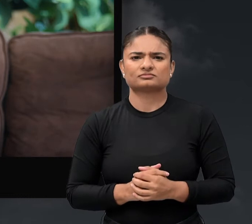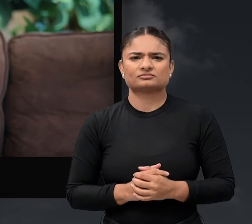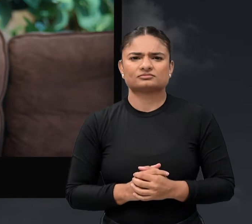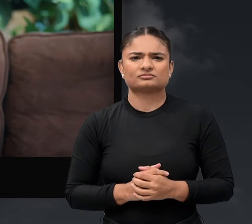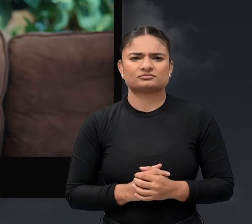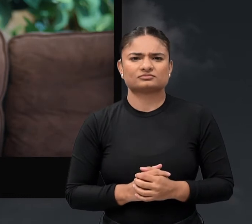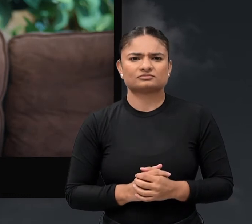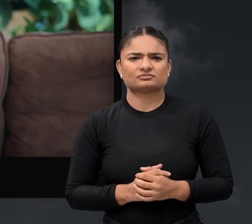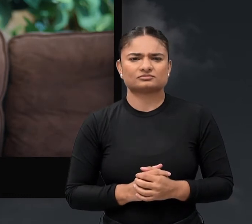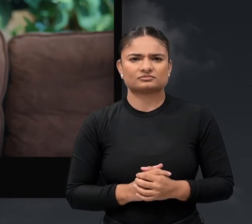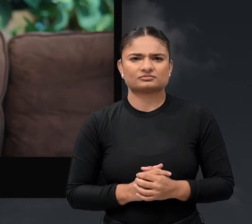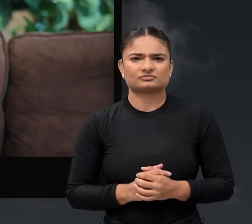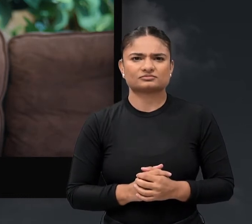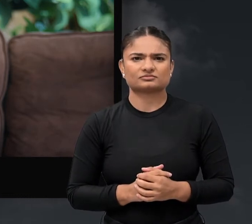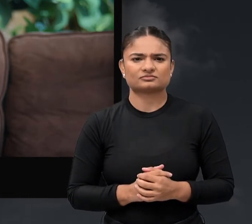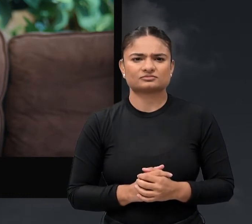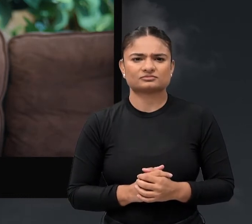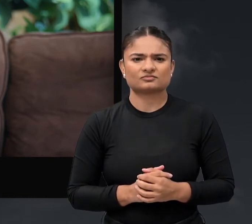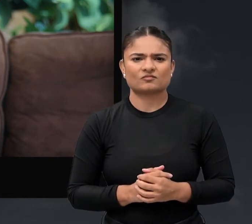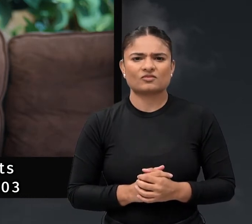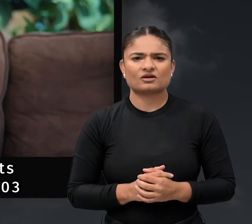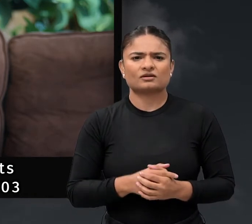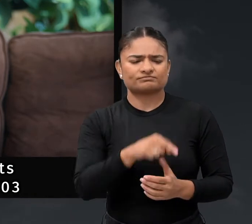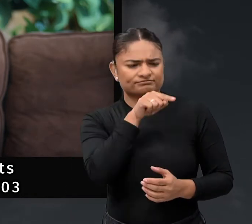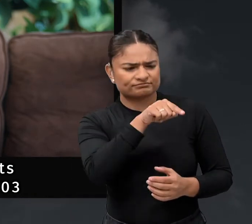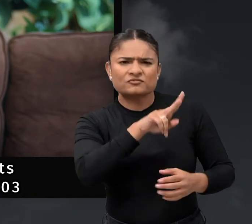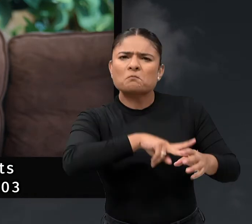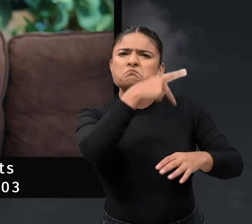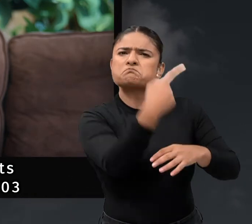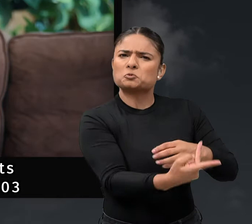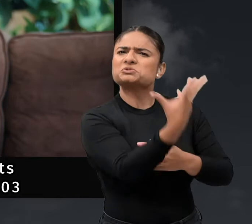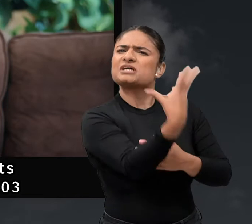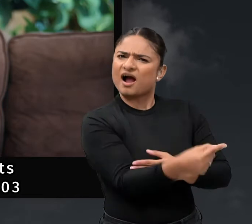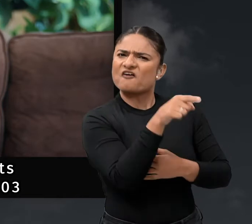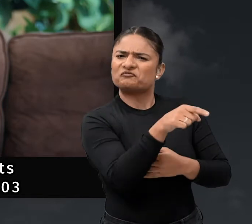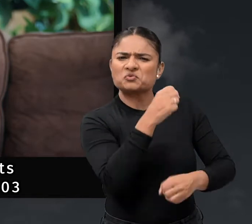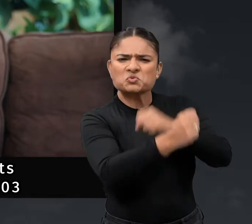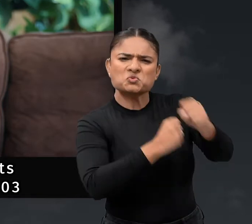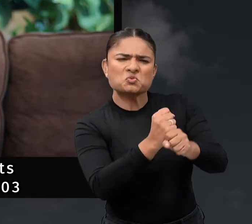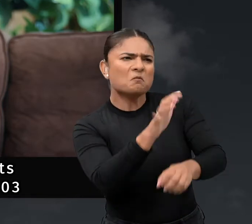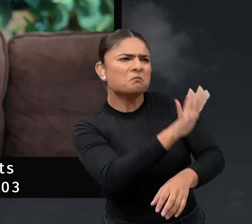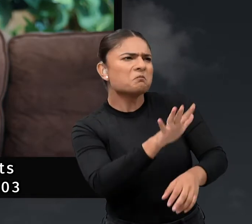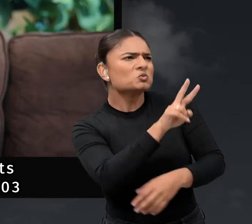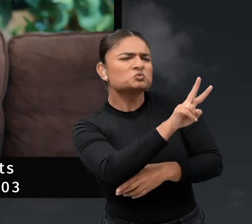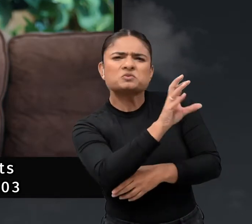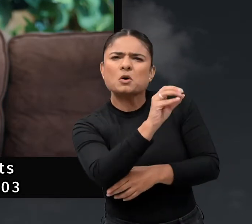2000, just earlier 2000 or 2001. Ka qala ka ba